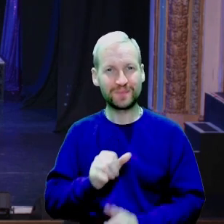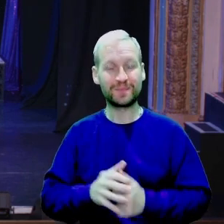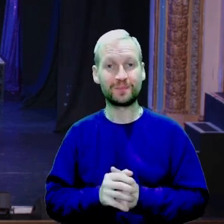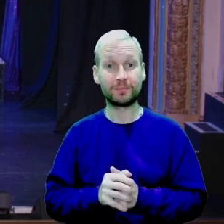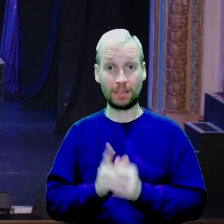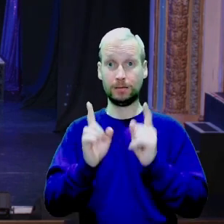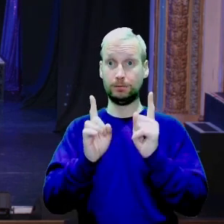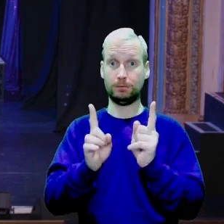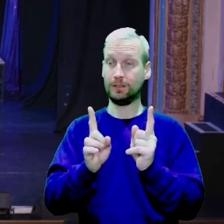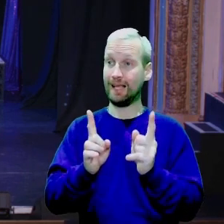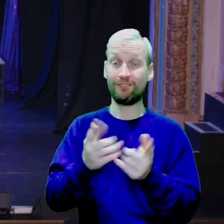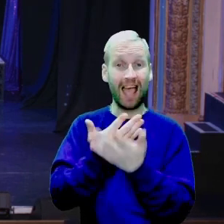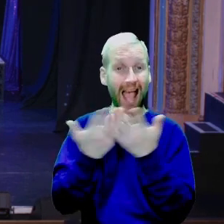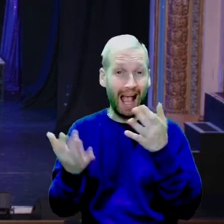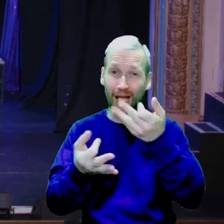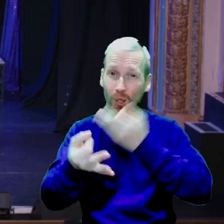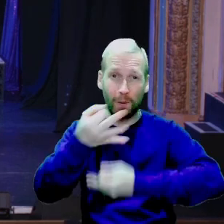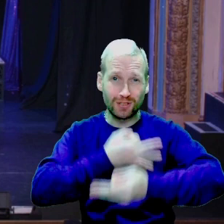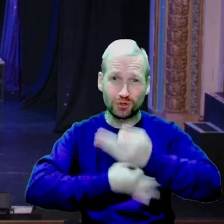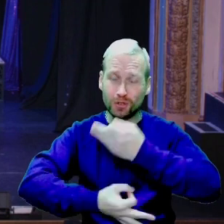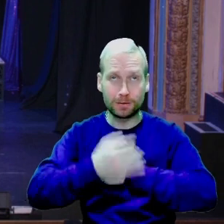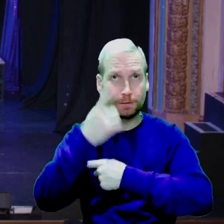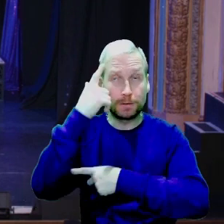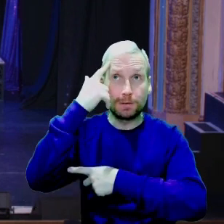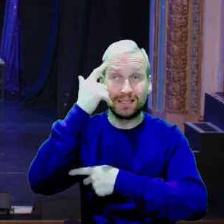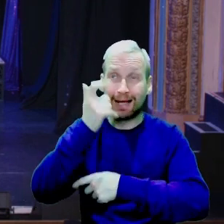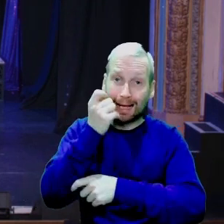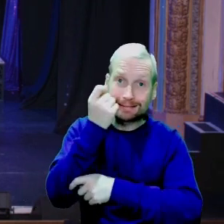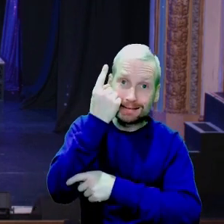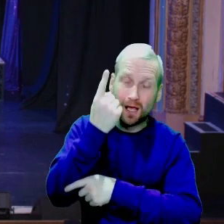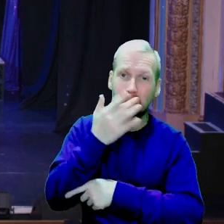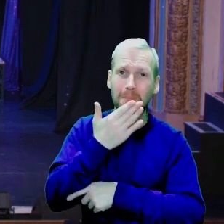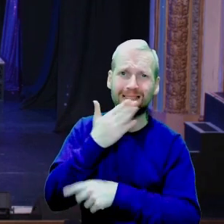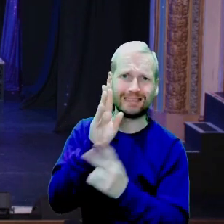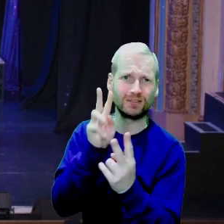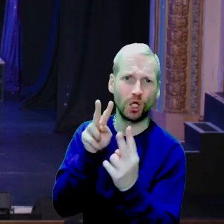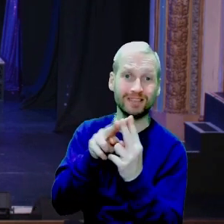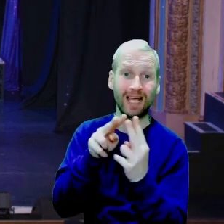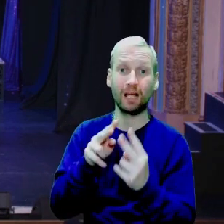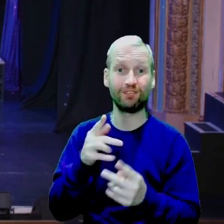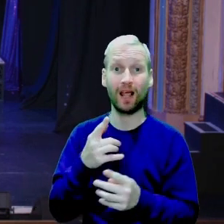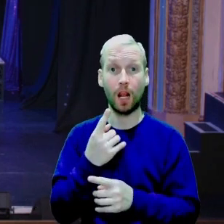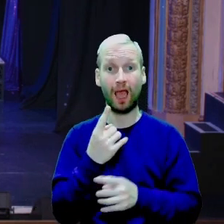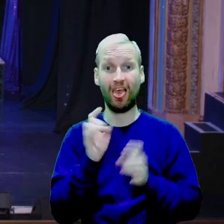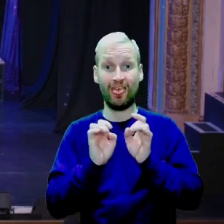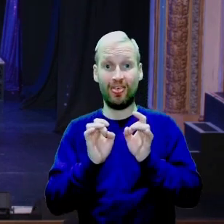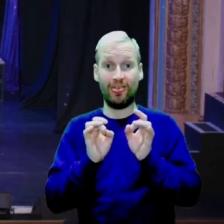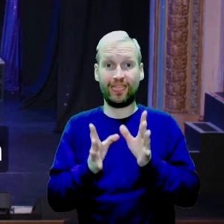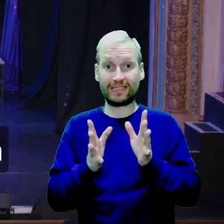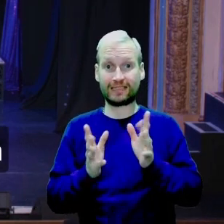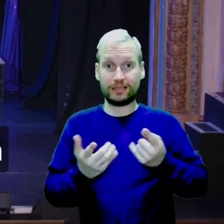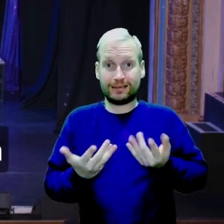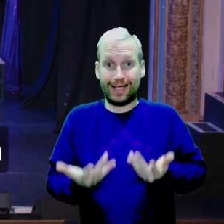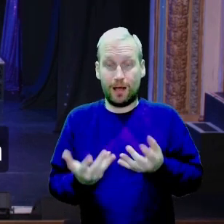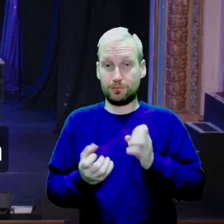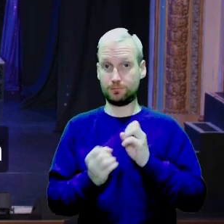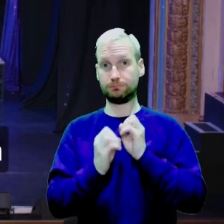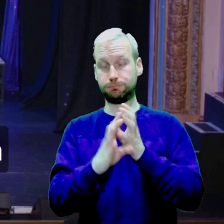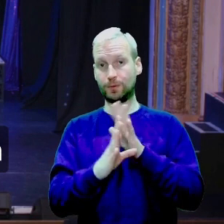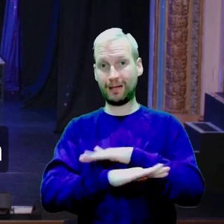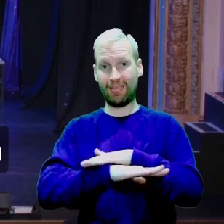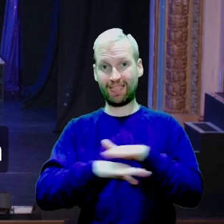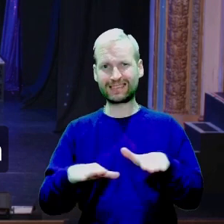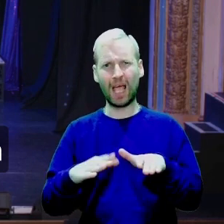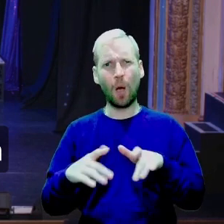But yeah, again, if there are any questions, please do get in touch. This isn't just your one and only opportunity. We want to have this as